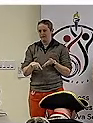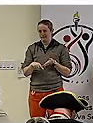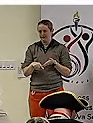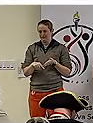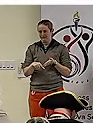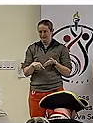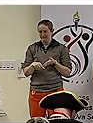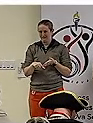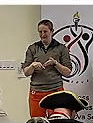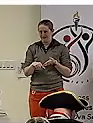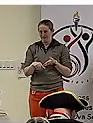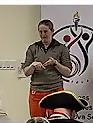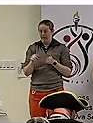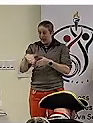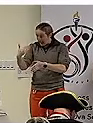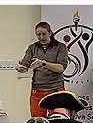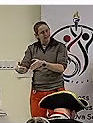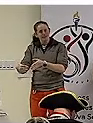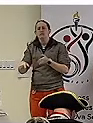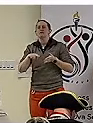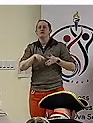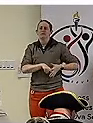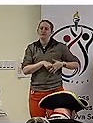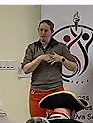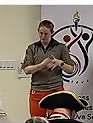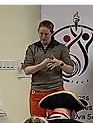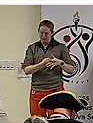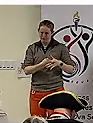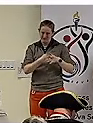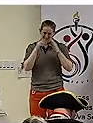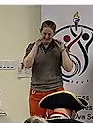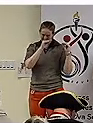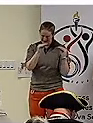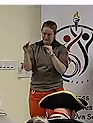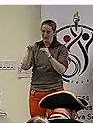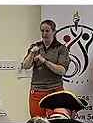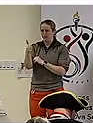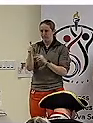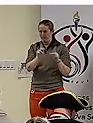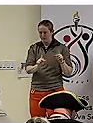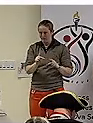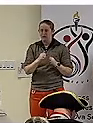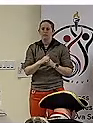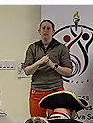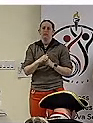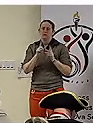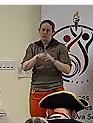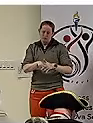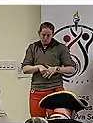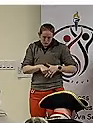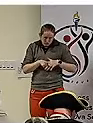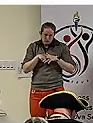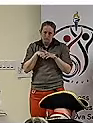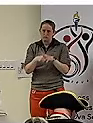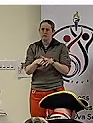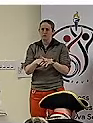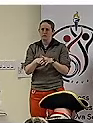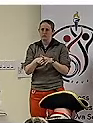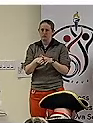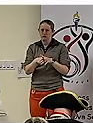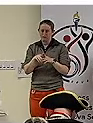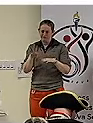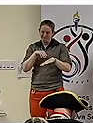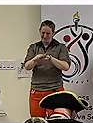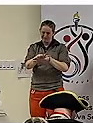start by educating others, we can start making the world inclusive